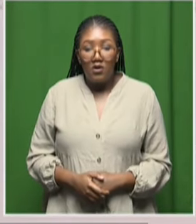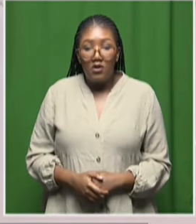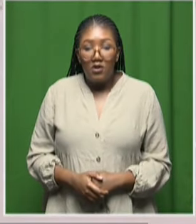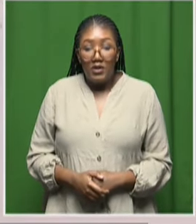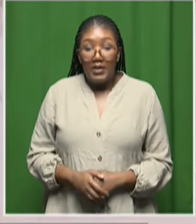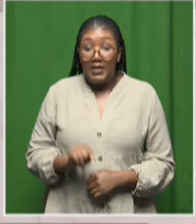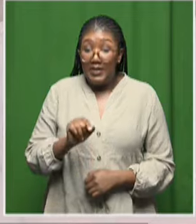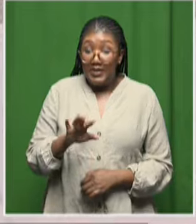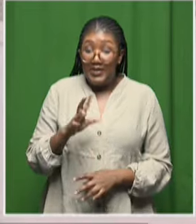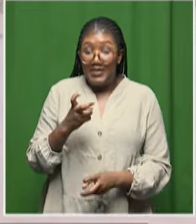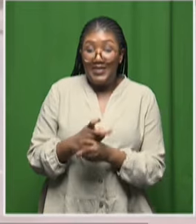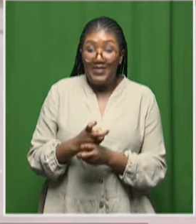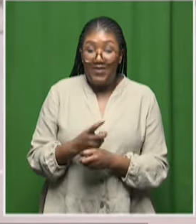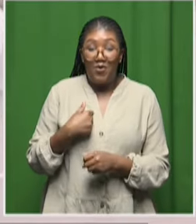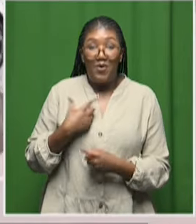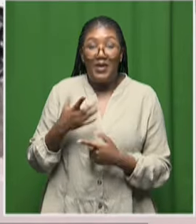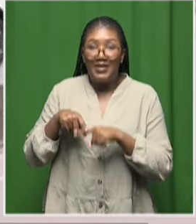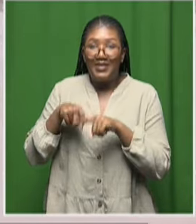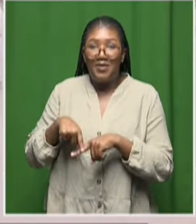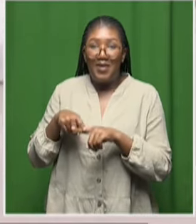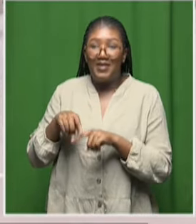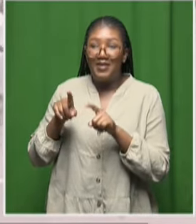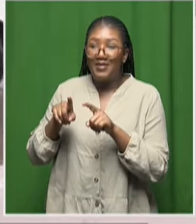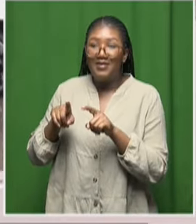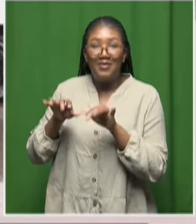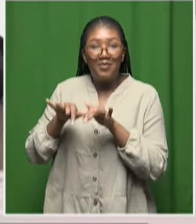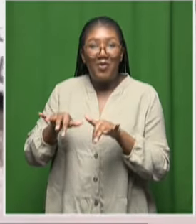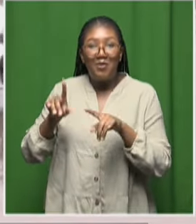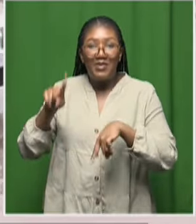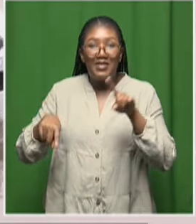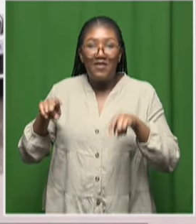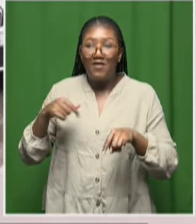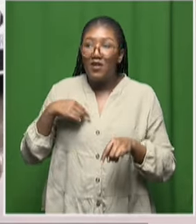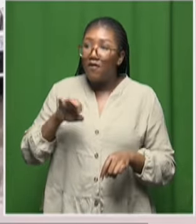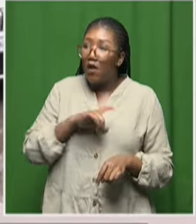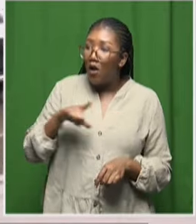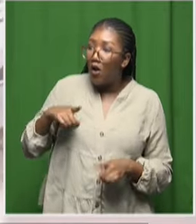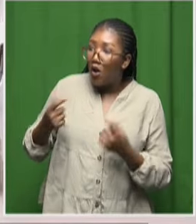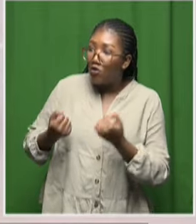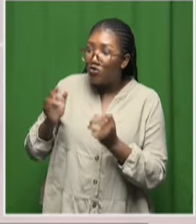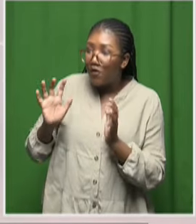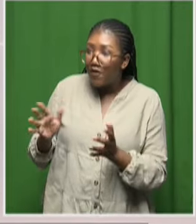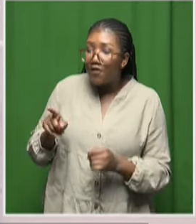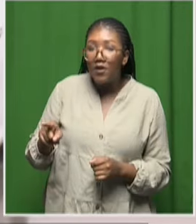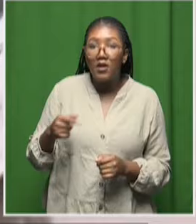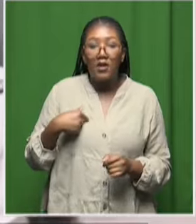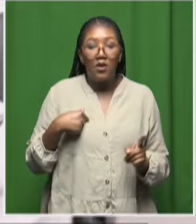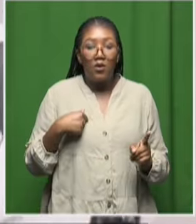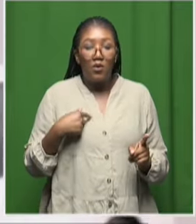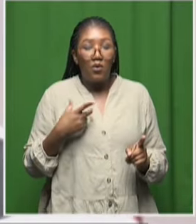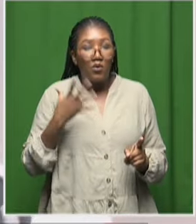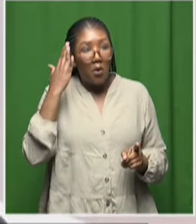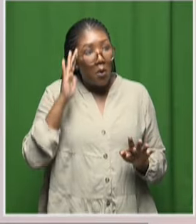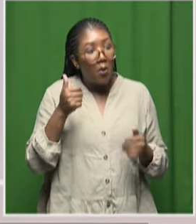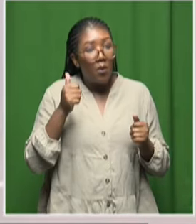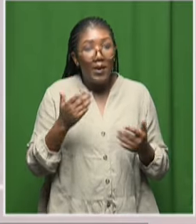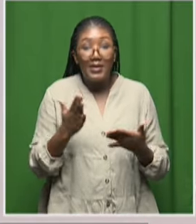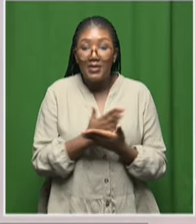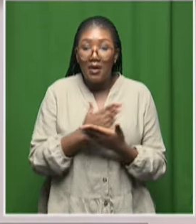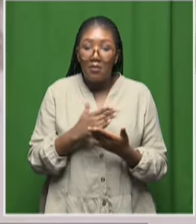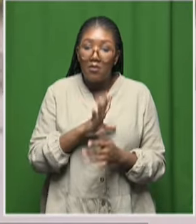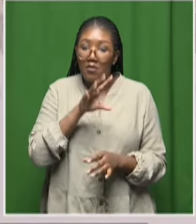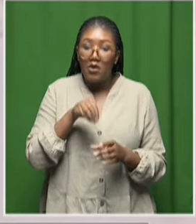quite a difficult question to answer because it's very much dependent on the individual. How long has that person been driving? What kind of habits have they developed? We have clients that come and